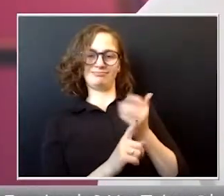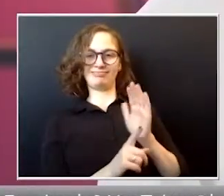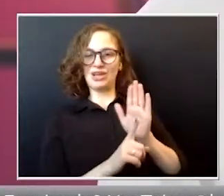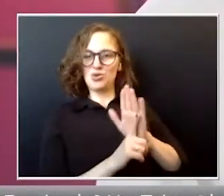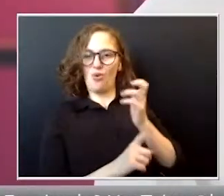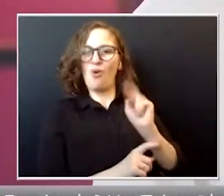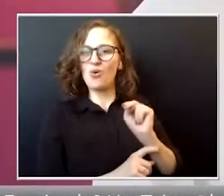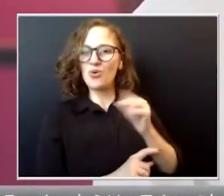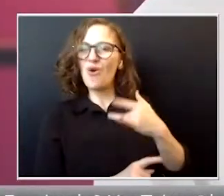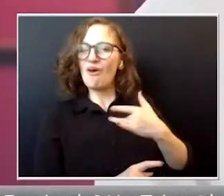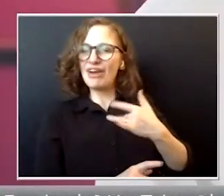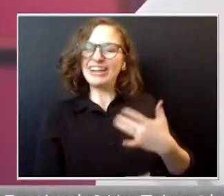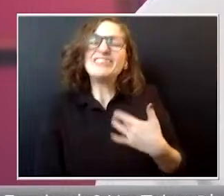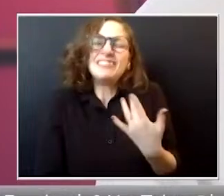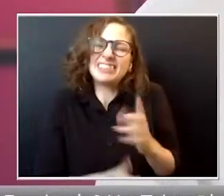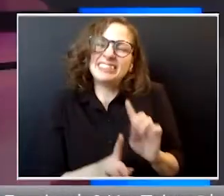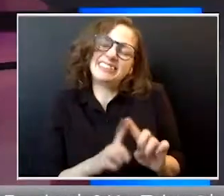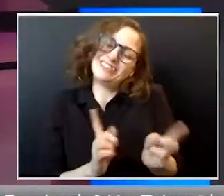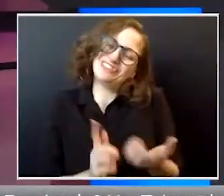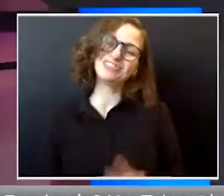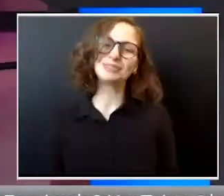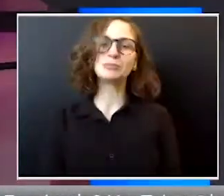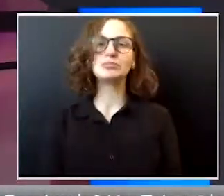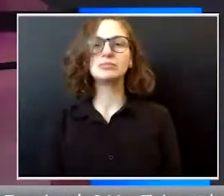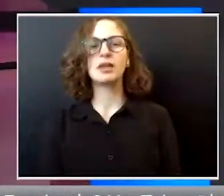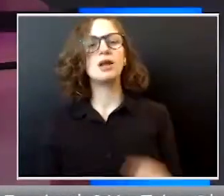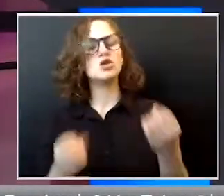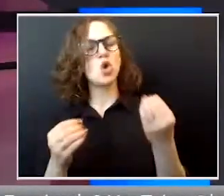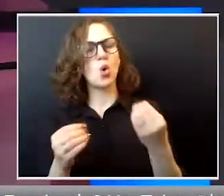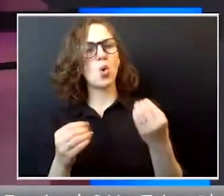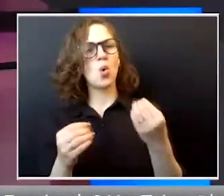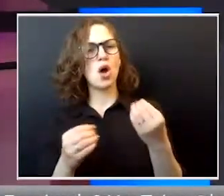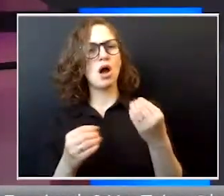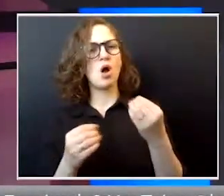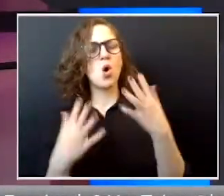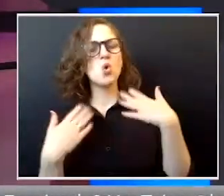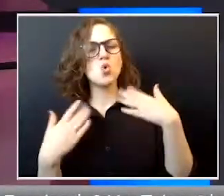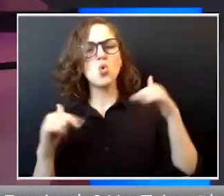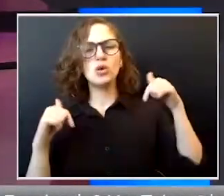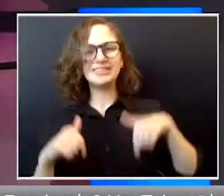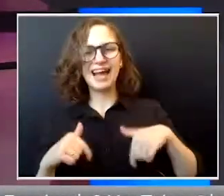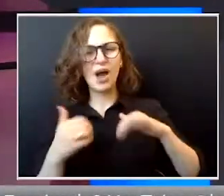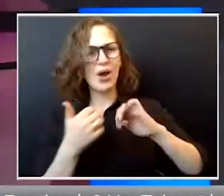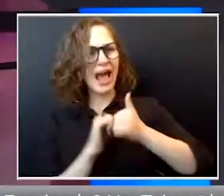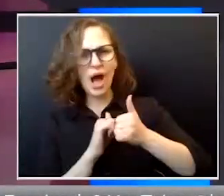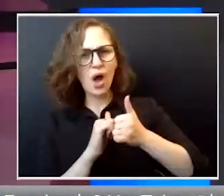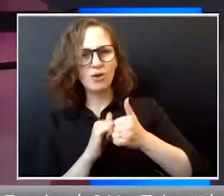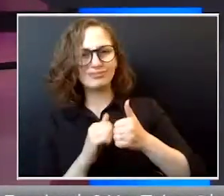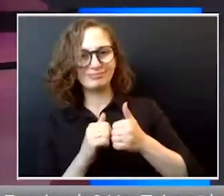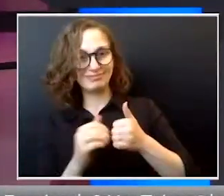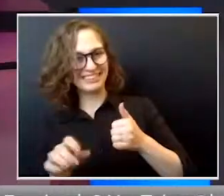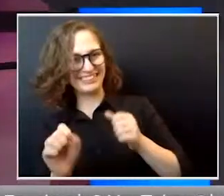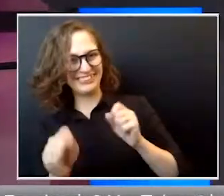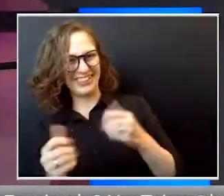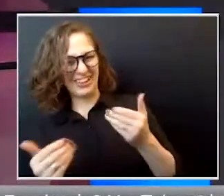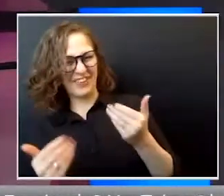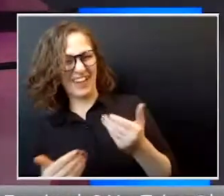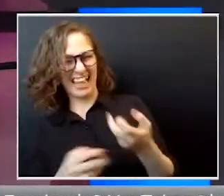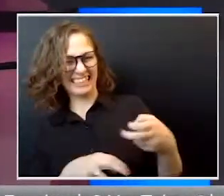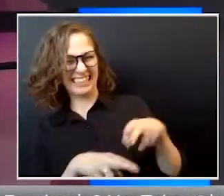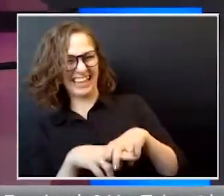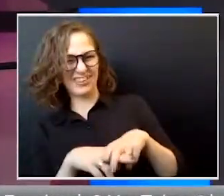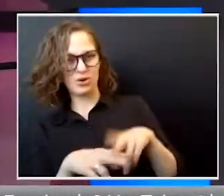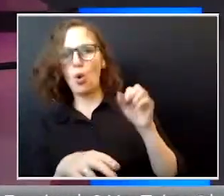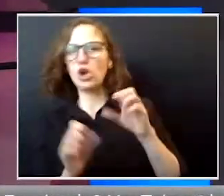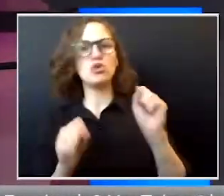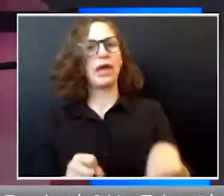do you cool the patient down? You mentioned packing them with ice. And you're welcome to sit down if you want, Dr. Muehlbach, or we can make you stand the whole